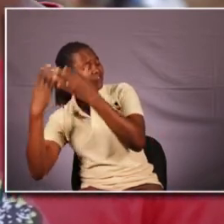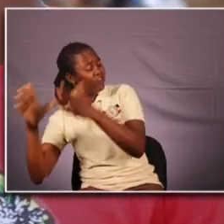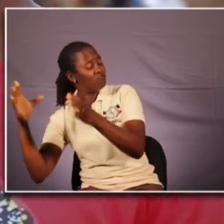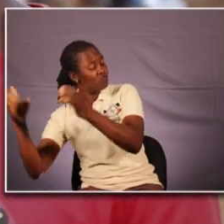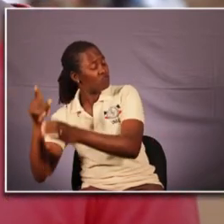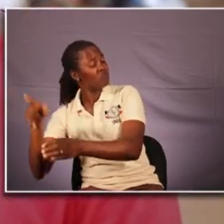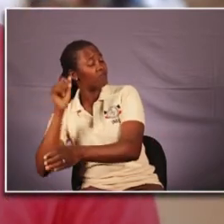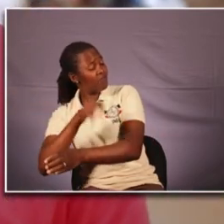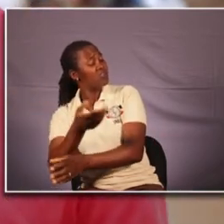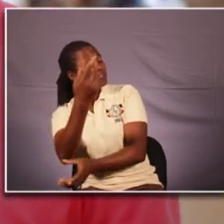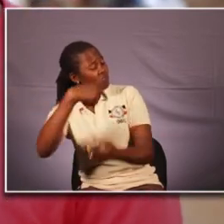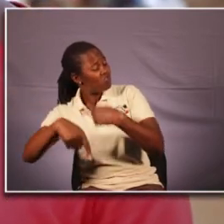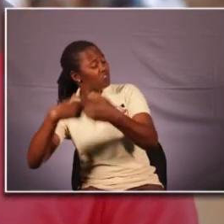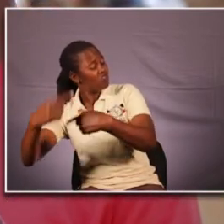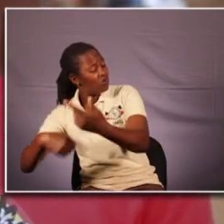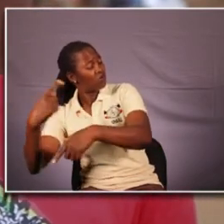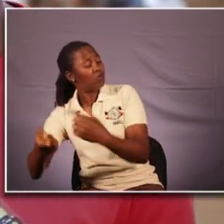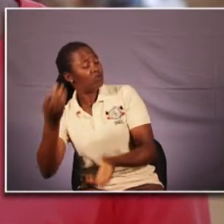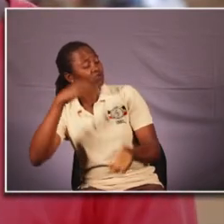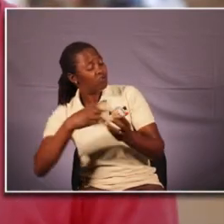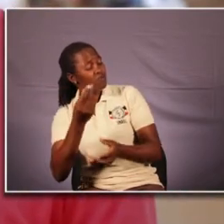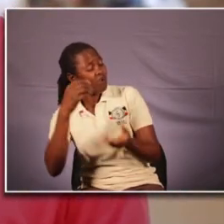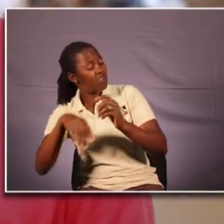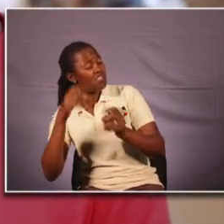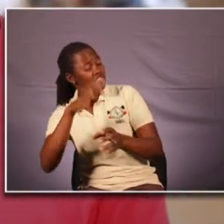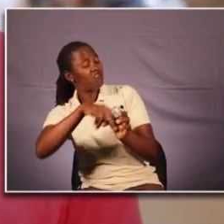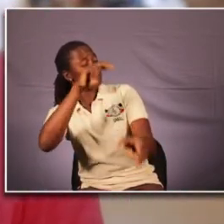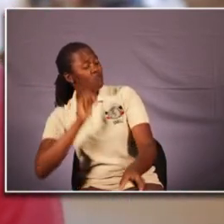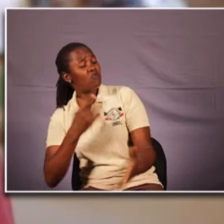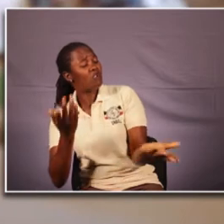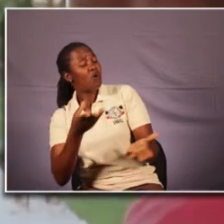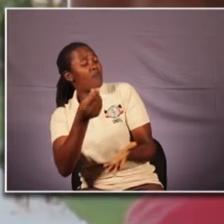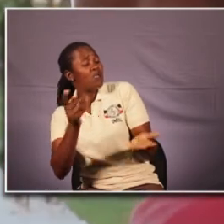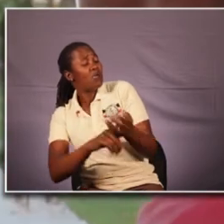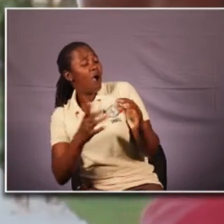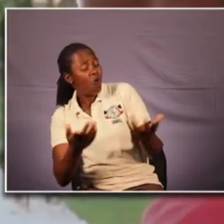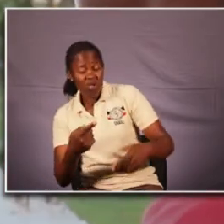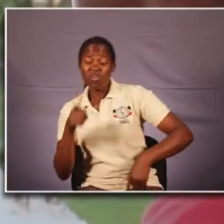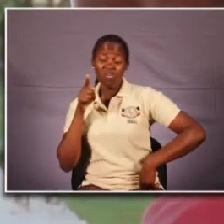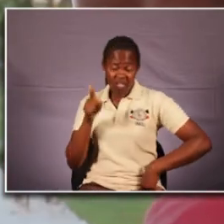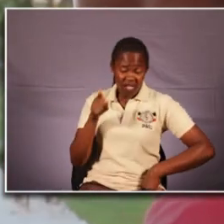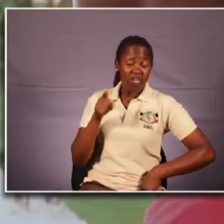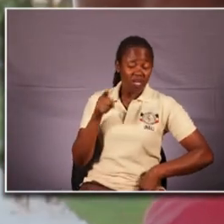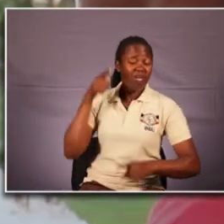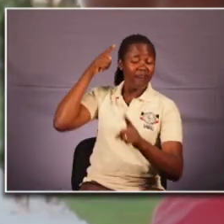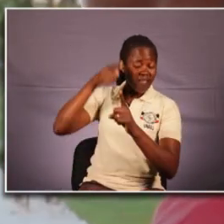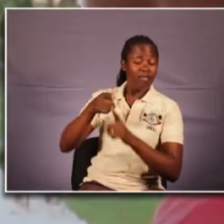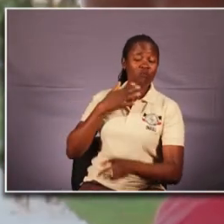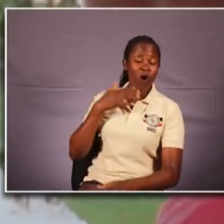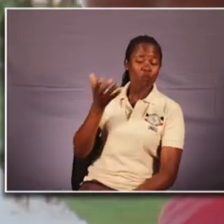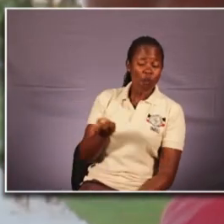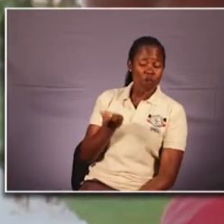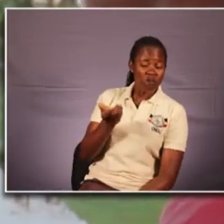group in order to contribute financially to it. Now, if you drop out of the group, do you see the trouble you're going to lead us into? So it's just about my money? You've been